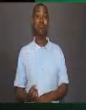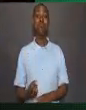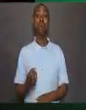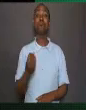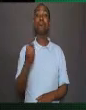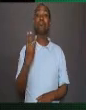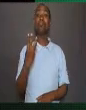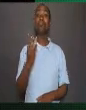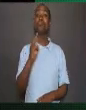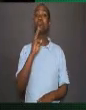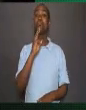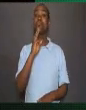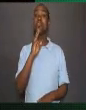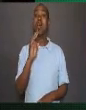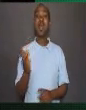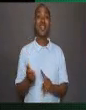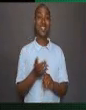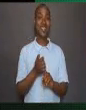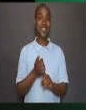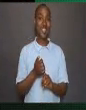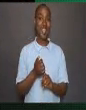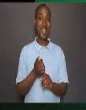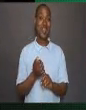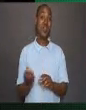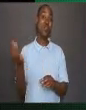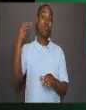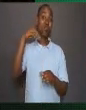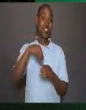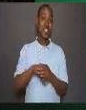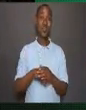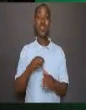water vapor than the air you breathe in.